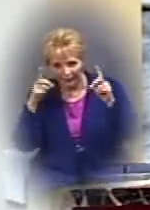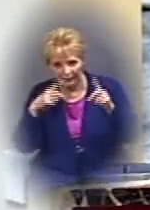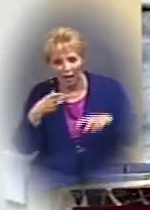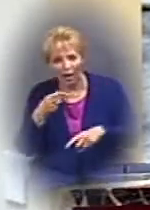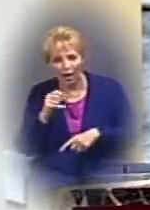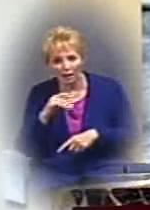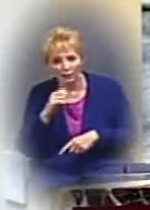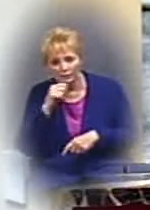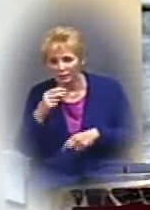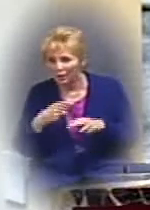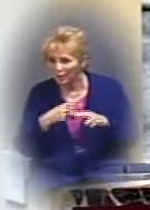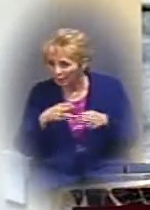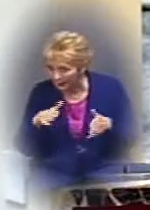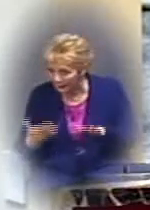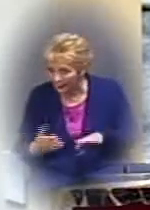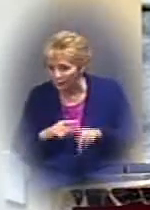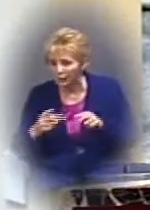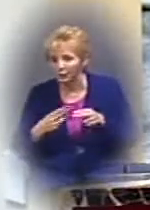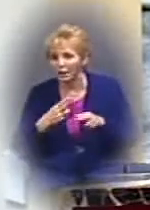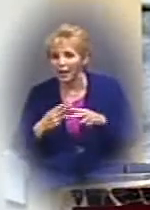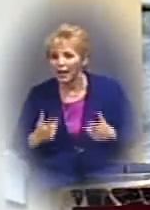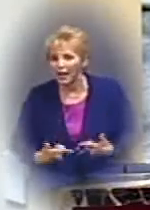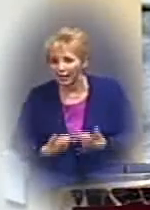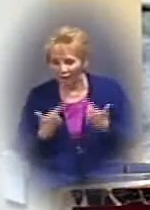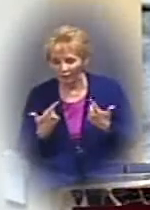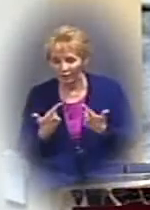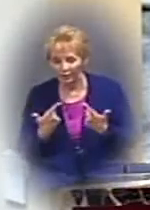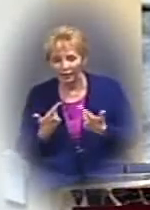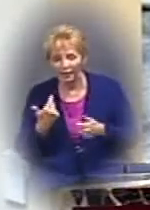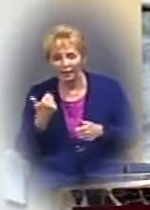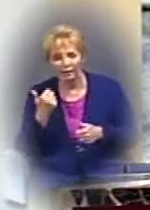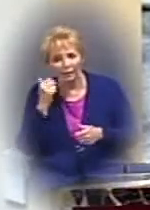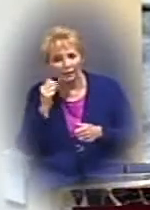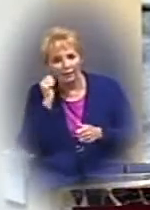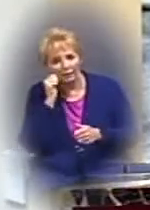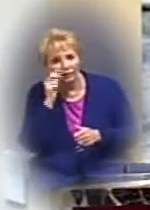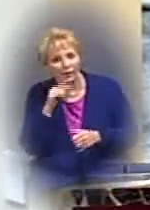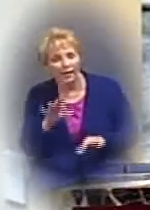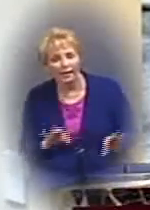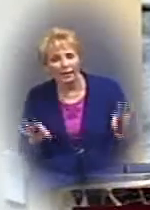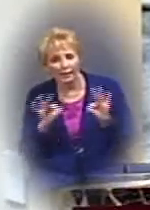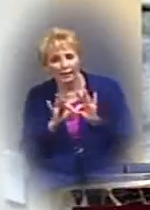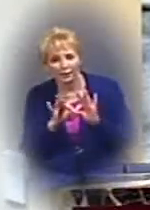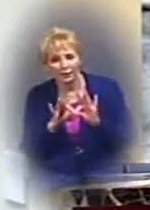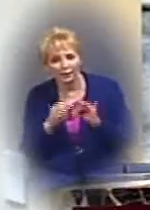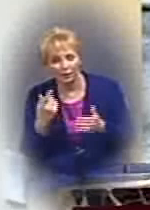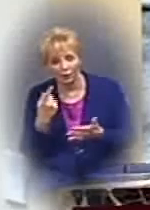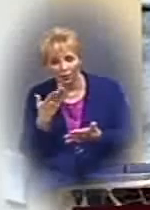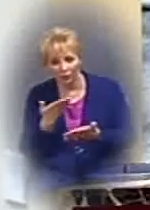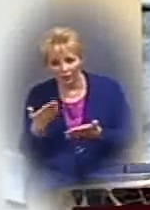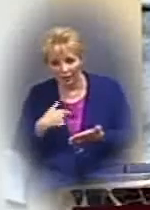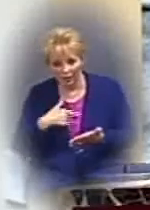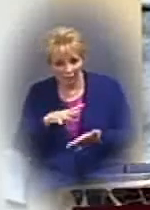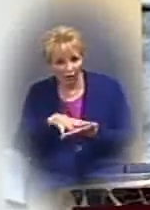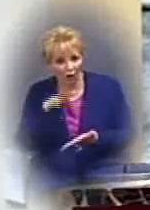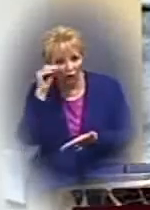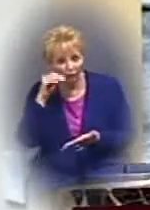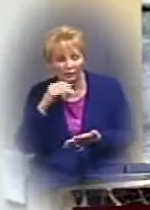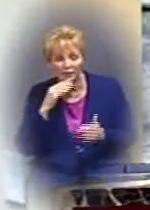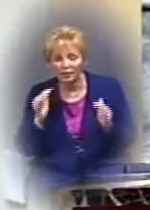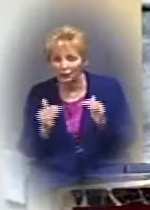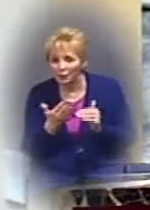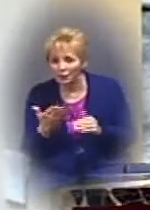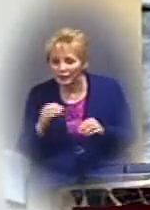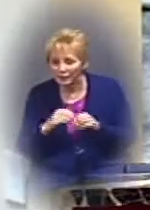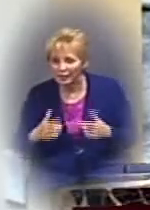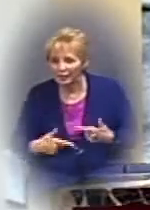hospice isn't about death, it's about living and to make each day count. And one of the things that I've learned is it's the small things in